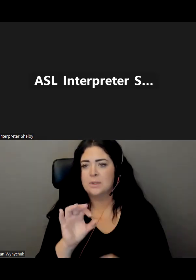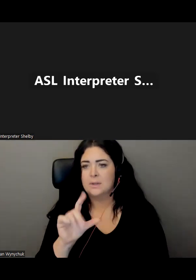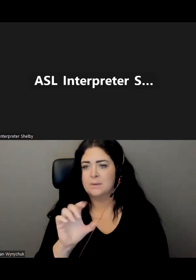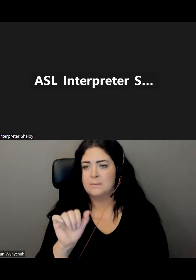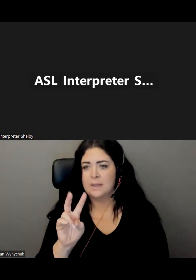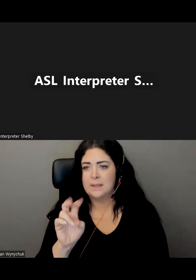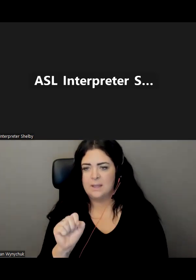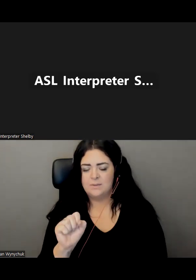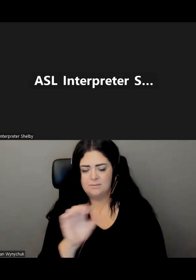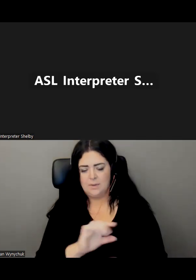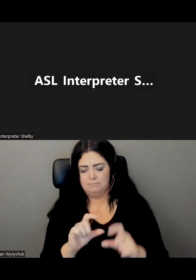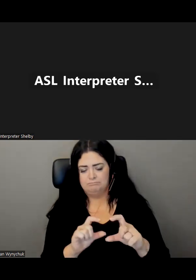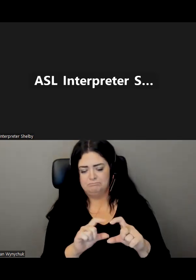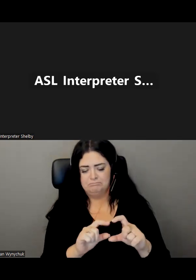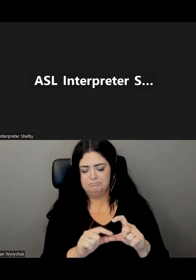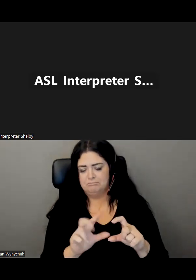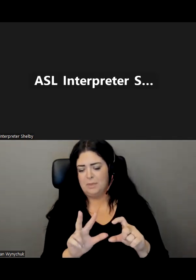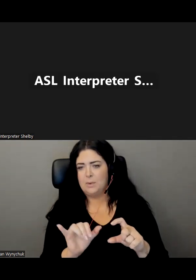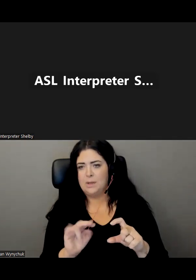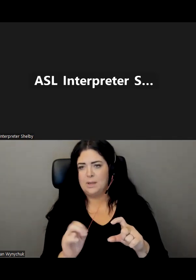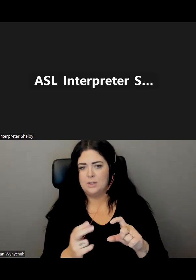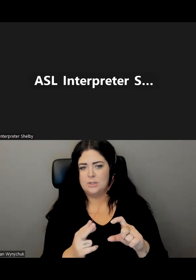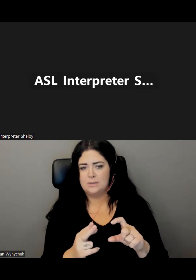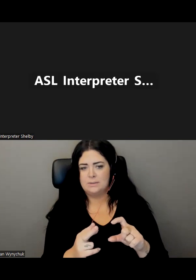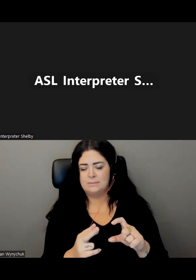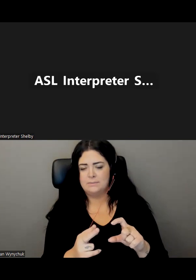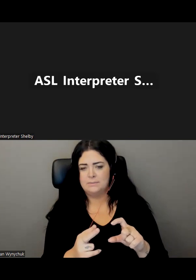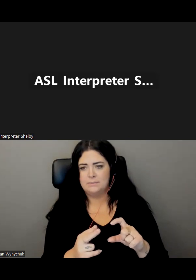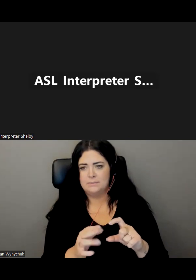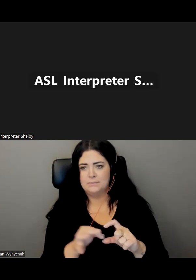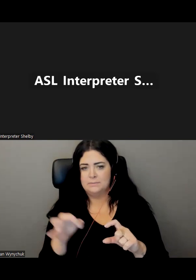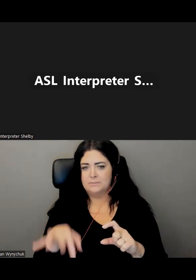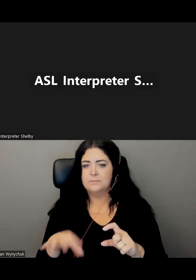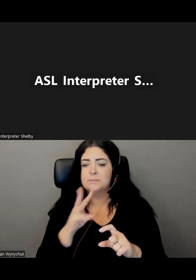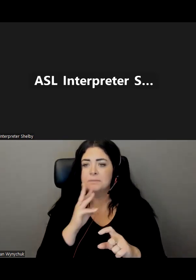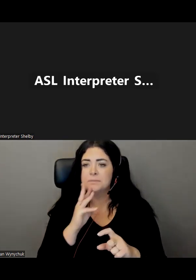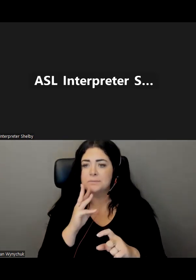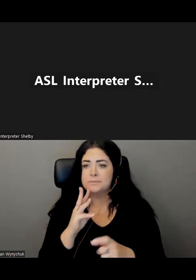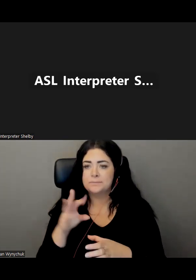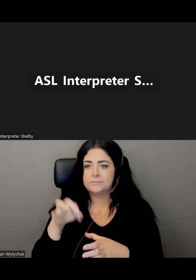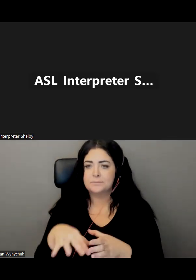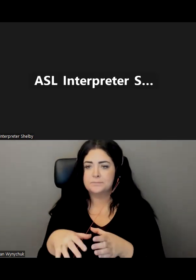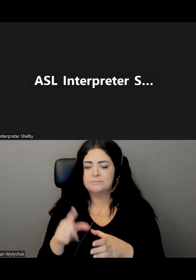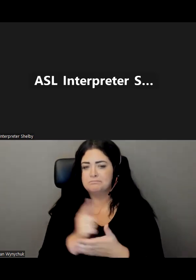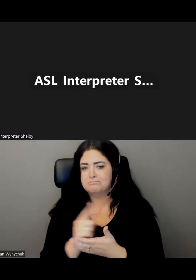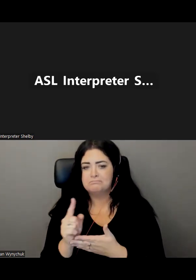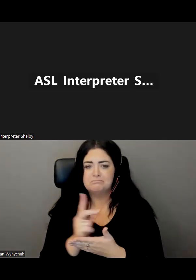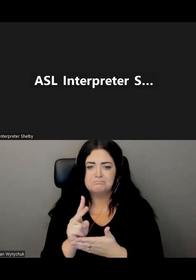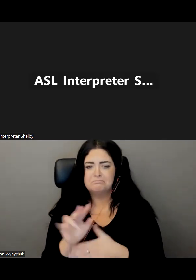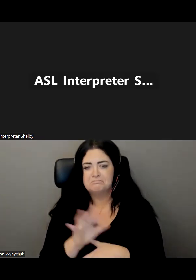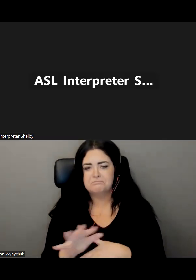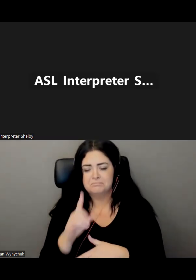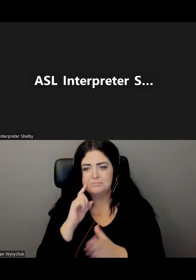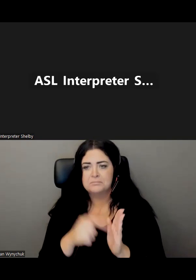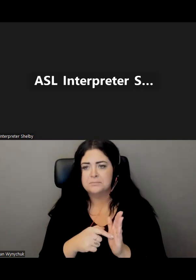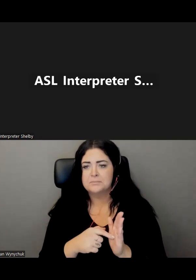3 inches of the plant, of the cutting that you have. You'll put that in some water, and then in probably 1 to 2 weeks, you will notice that there's